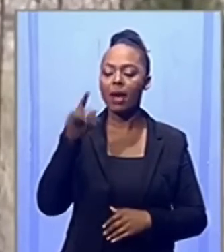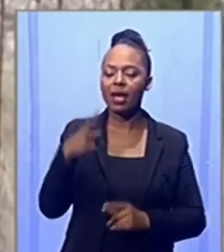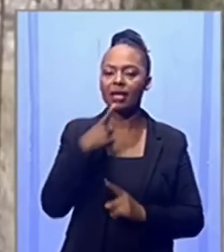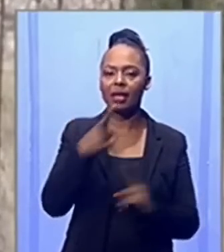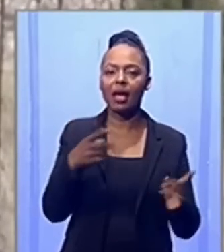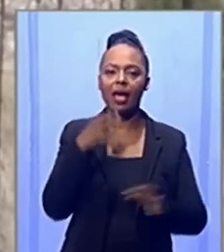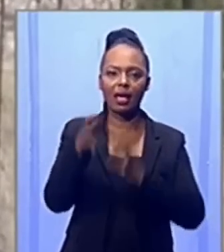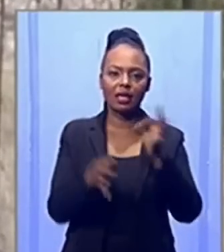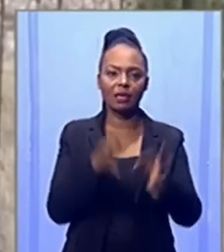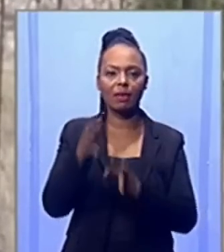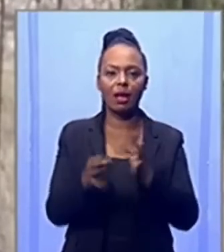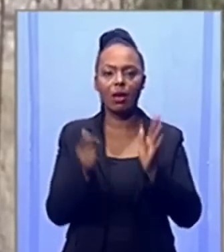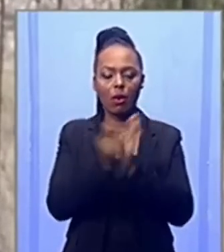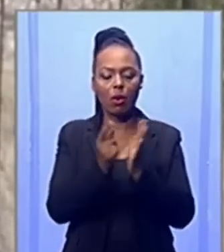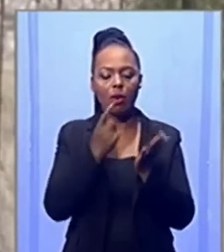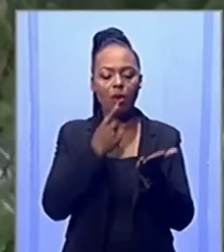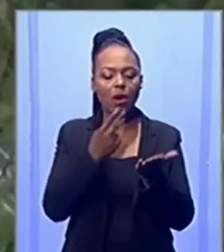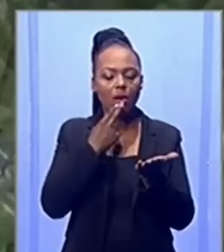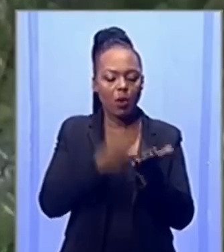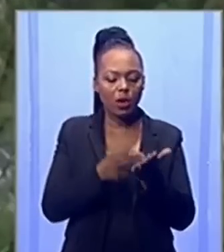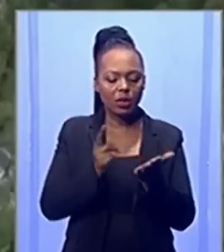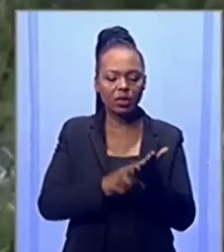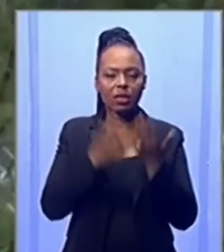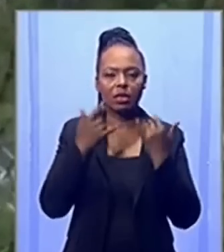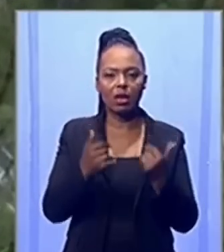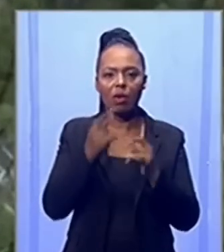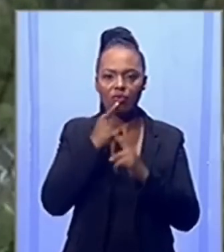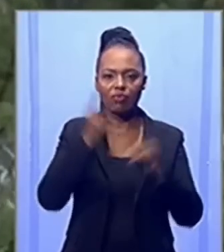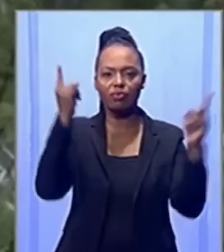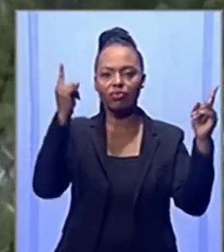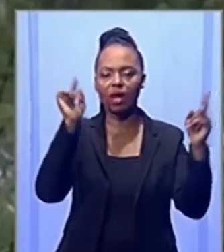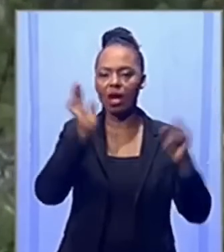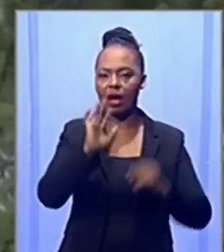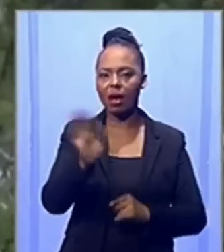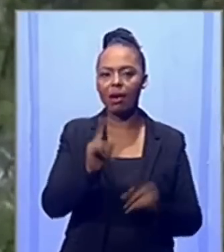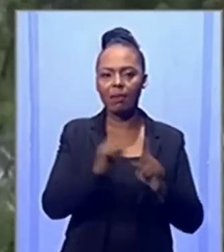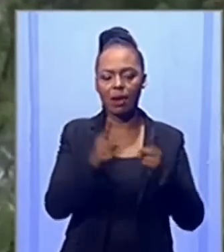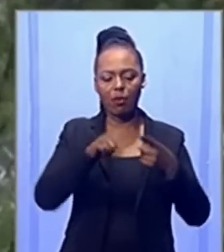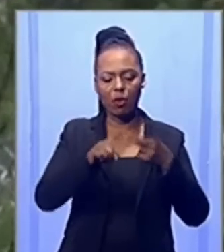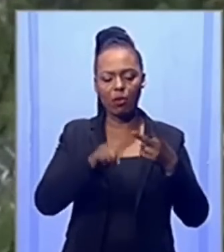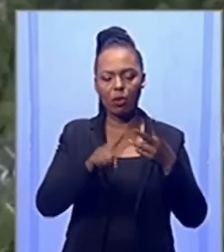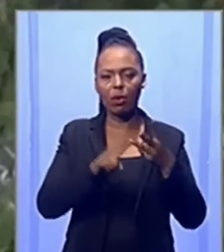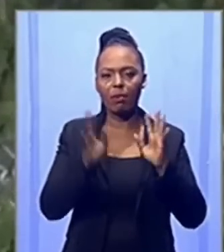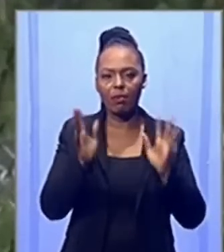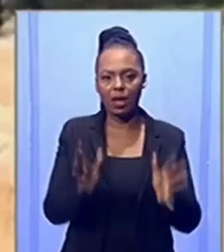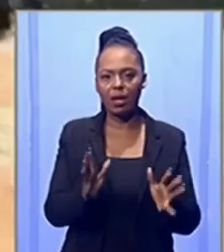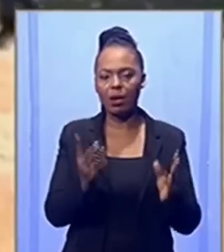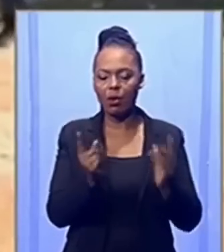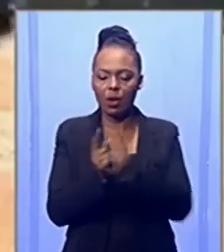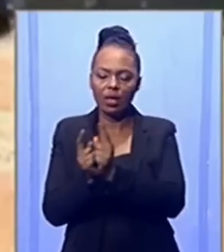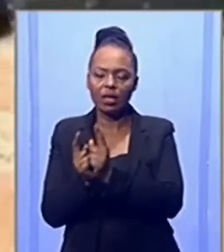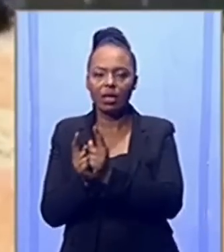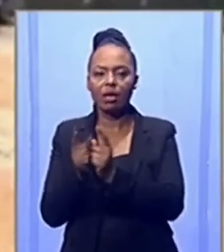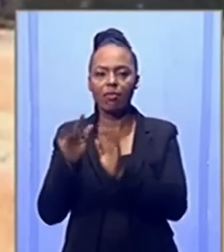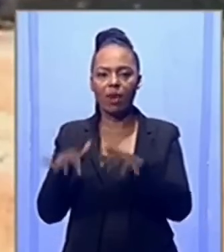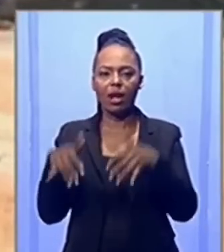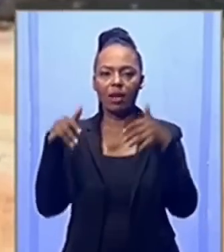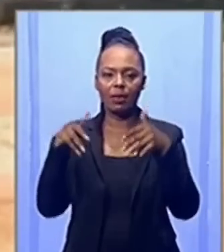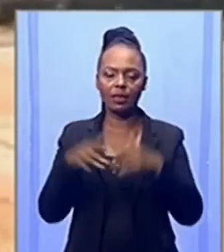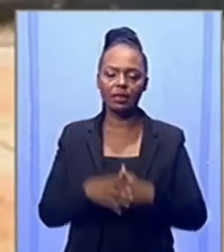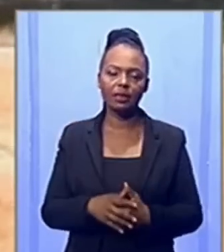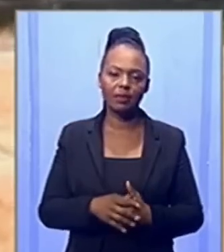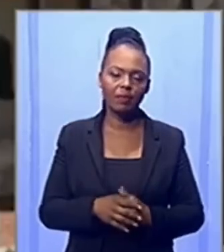tlasa ditlhoko tsa molao raporoto e keke ya fumantshwa setjhaba mme e tla fana ka dintlha kopanong ya yona le parlamente.